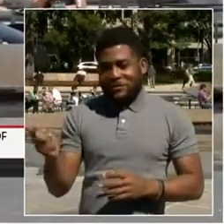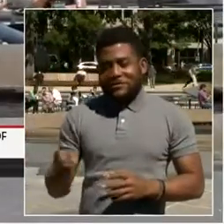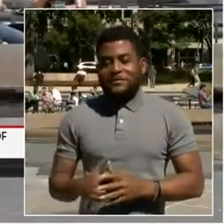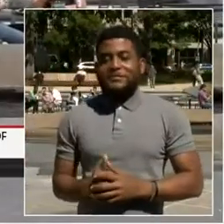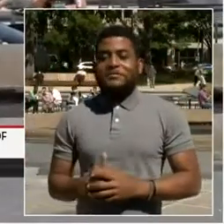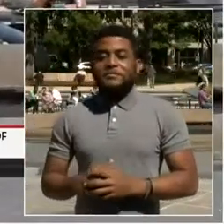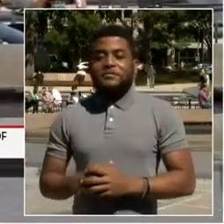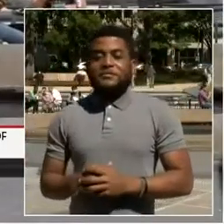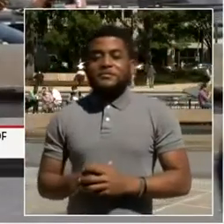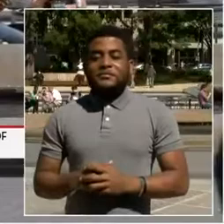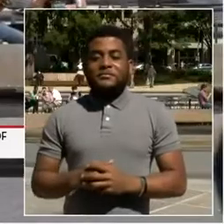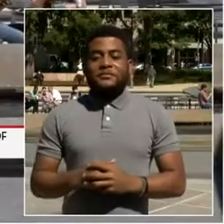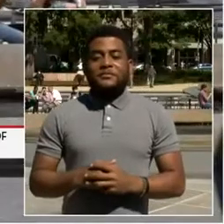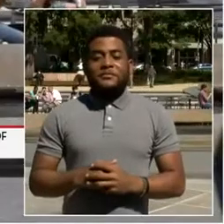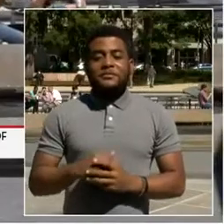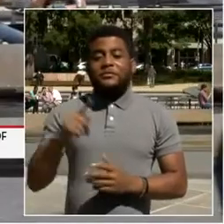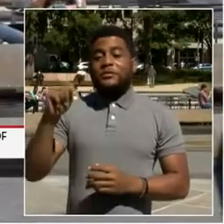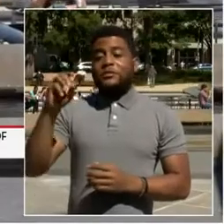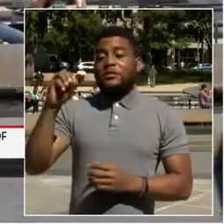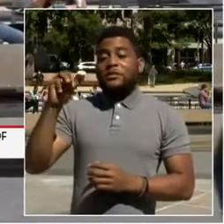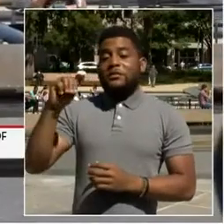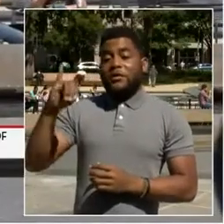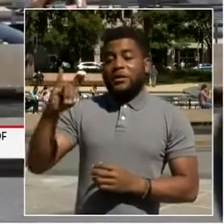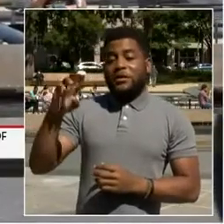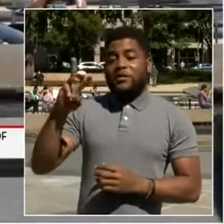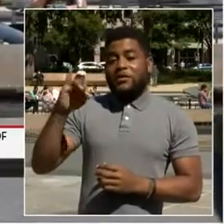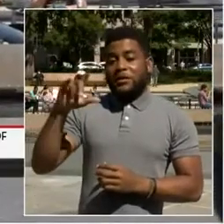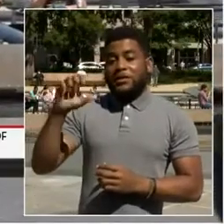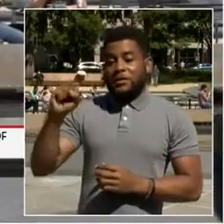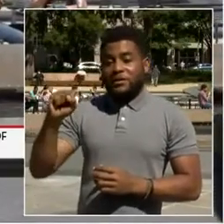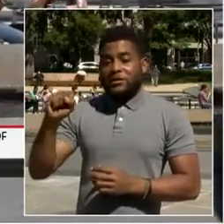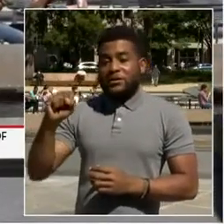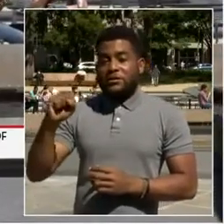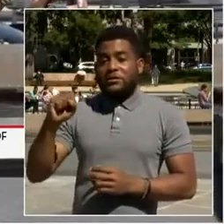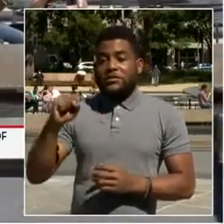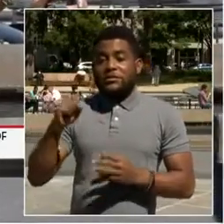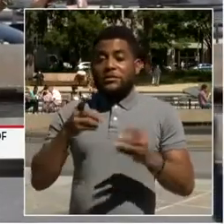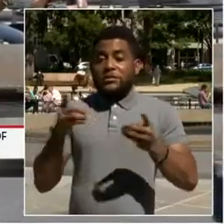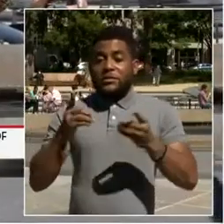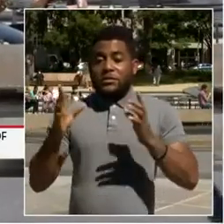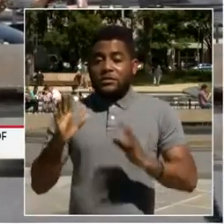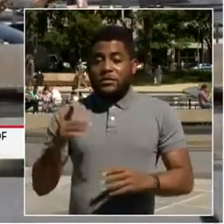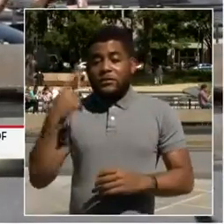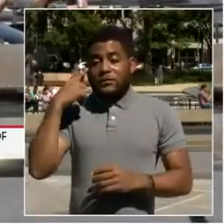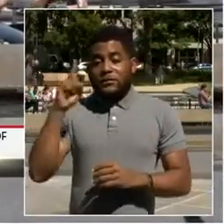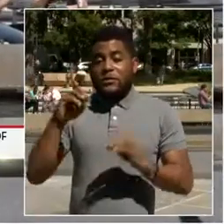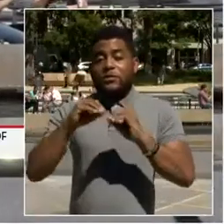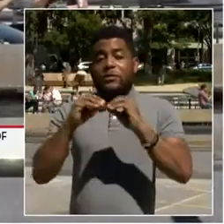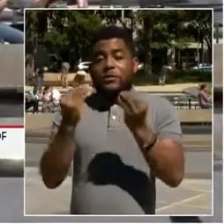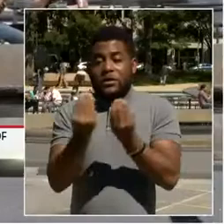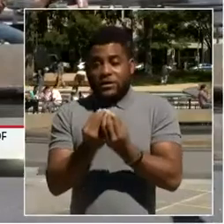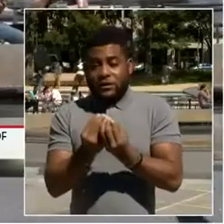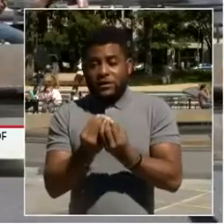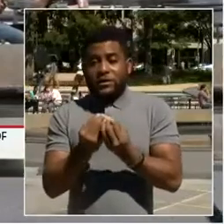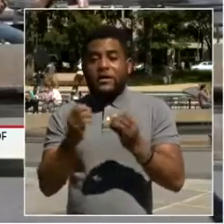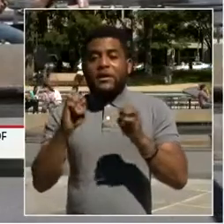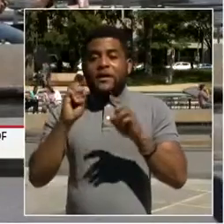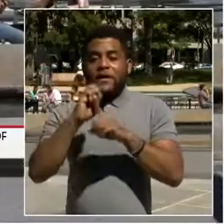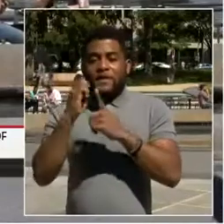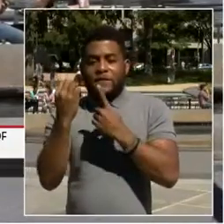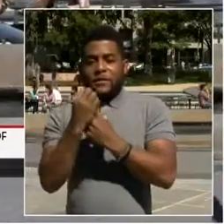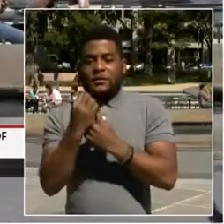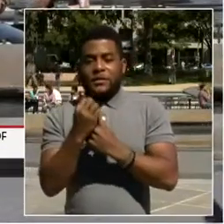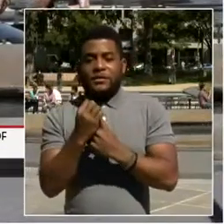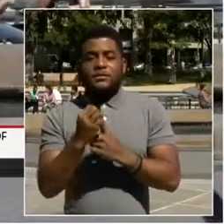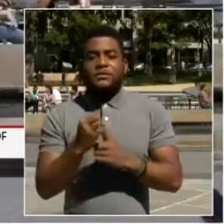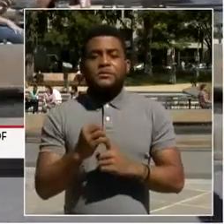Tommy Wells, our Director of the Office of Environment, was an early partner in this project.